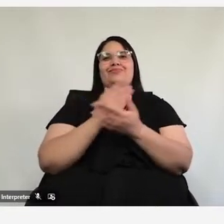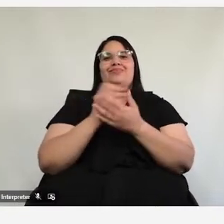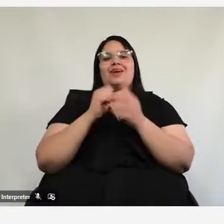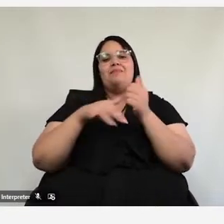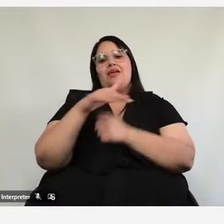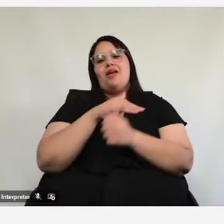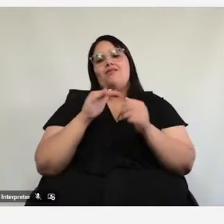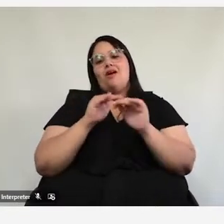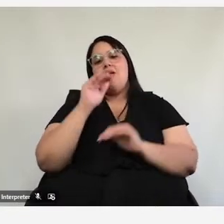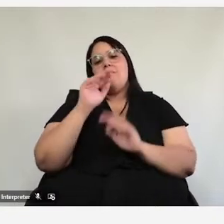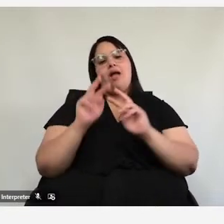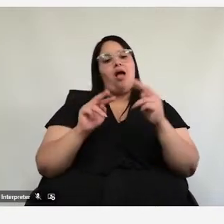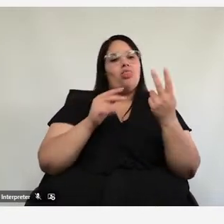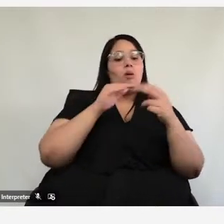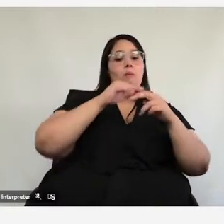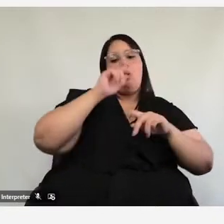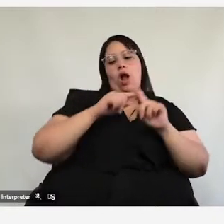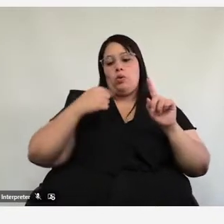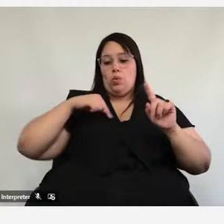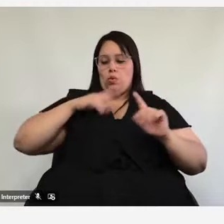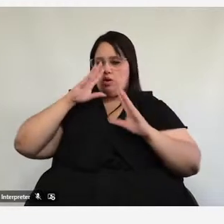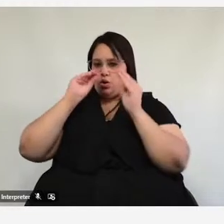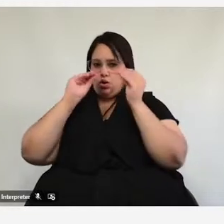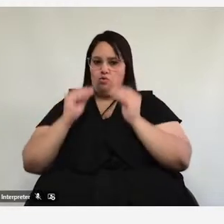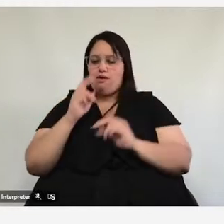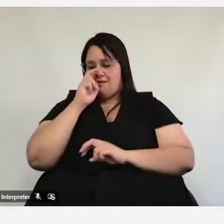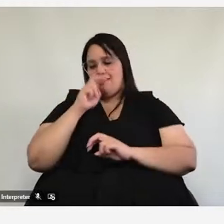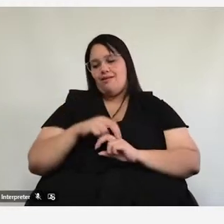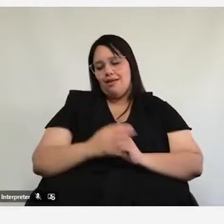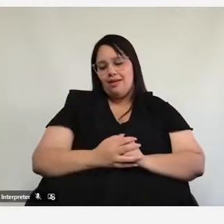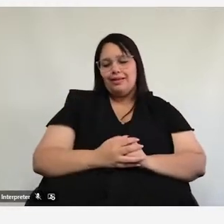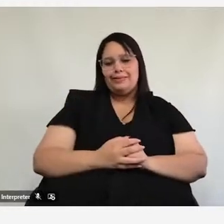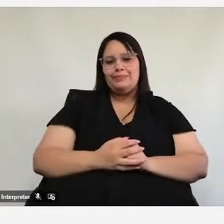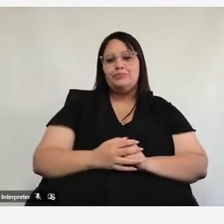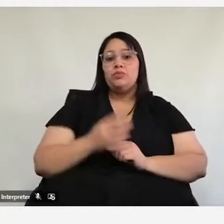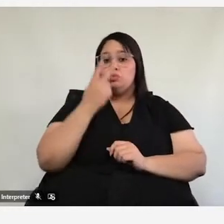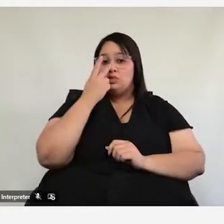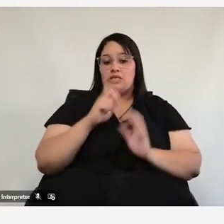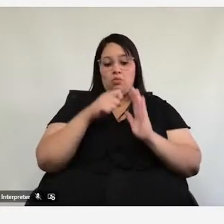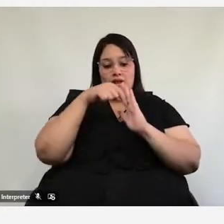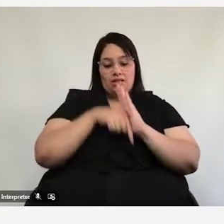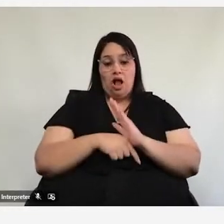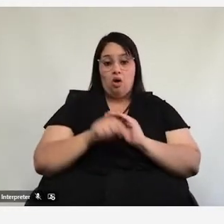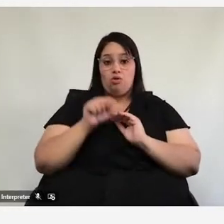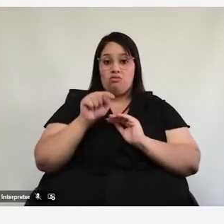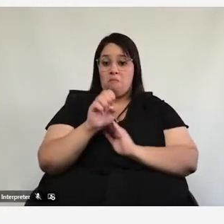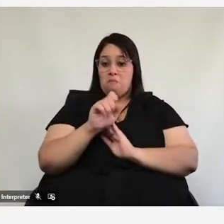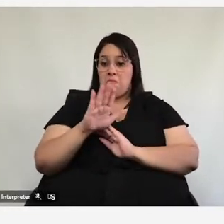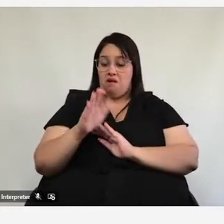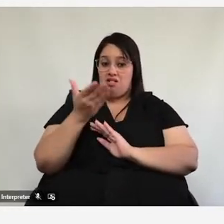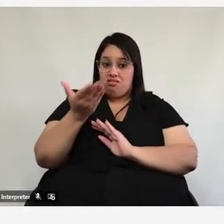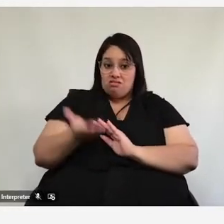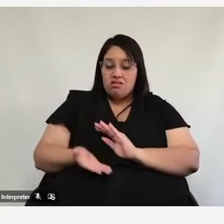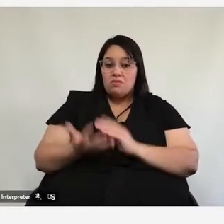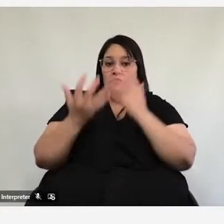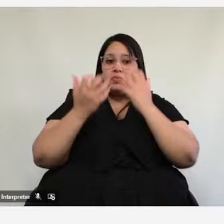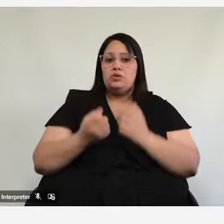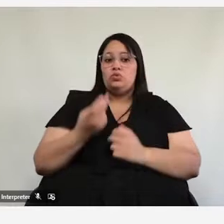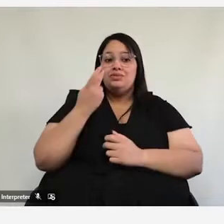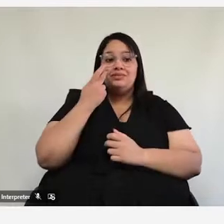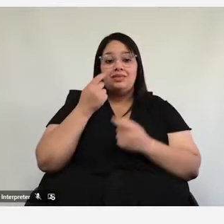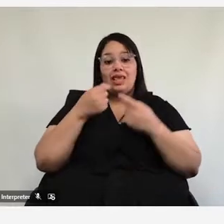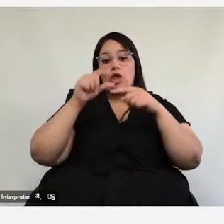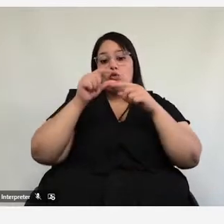others, and it's important that we correct that. If we look at the breakdown for this appropriation, you'll find that the following